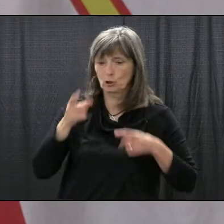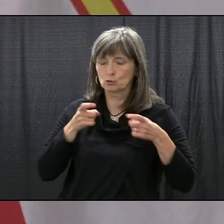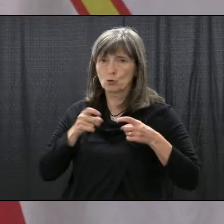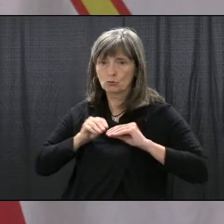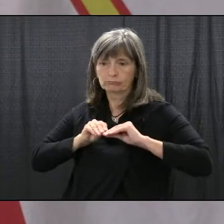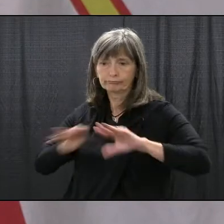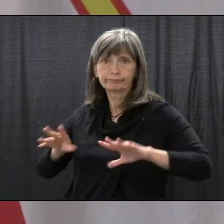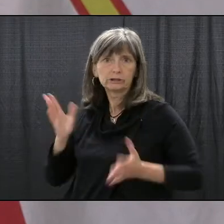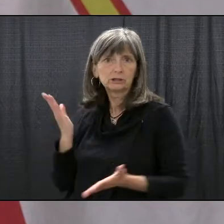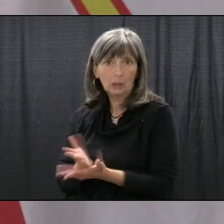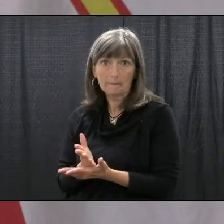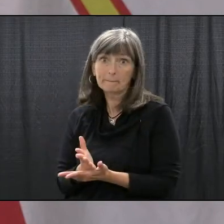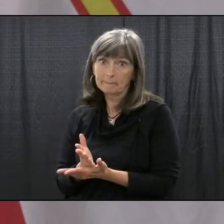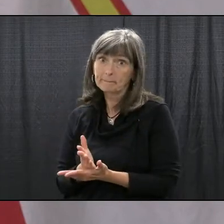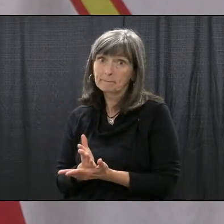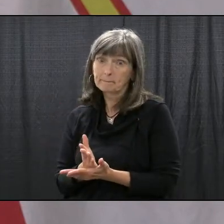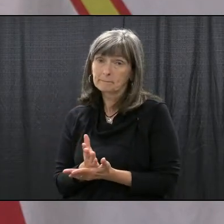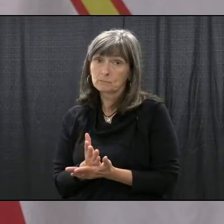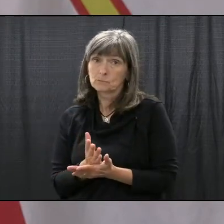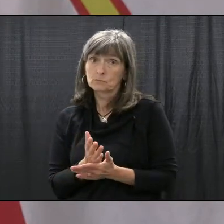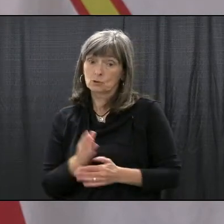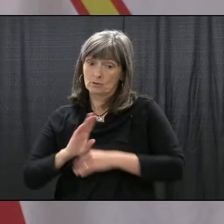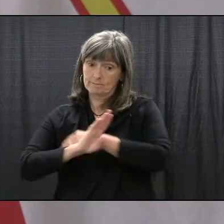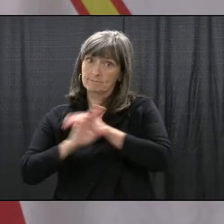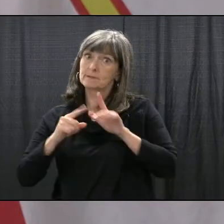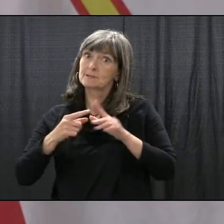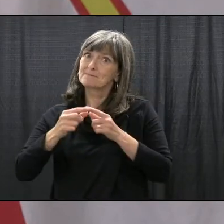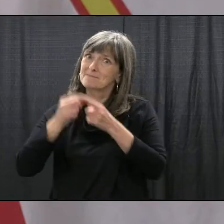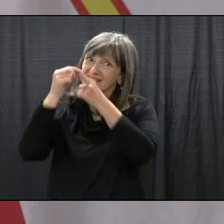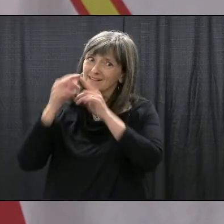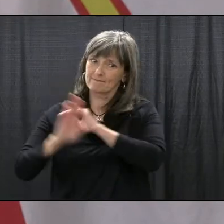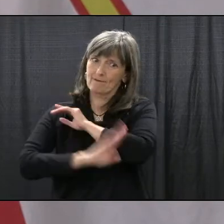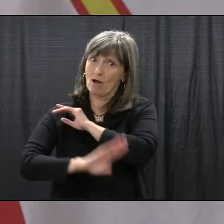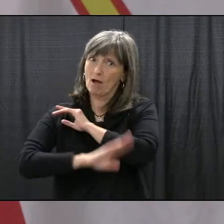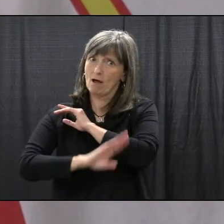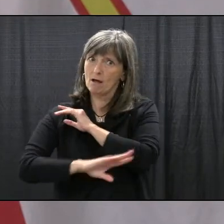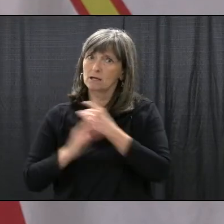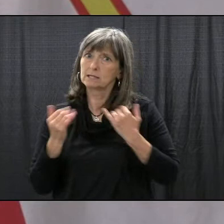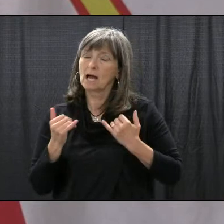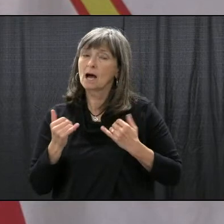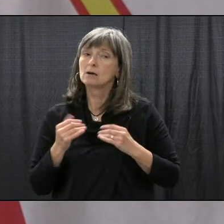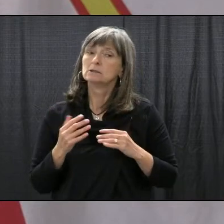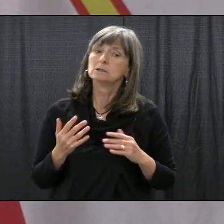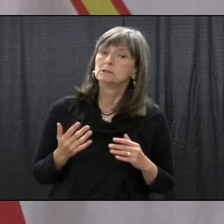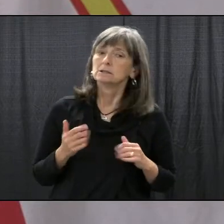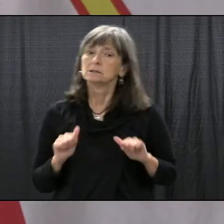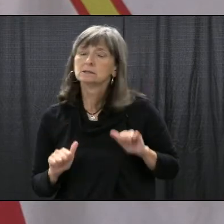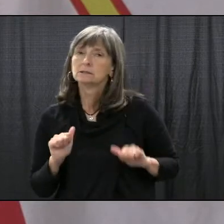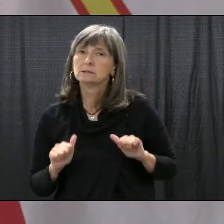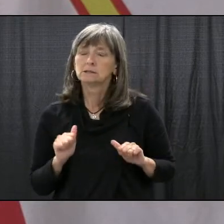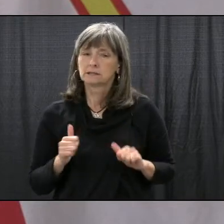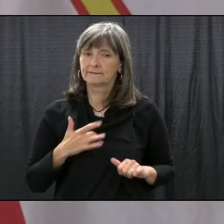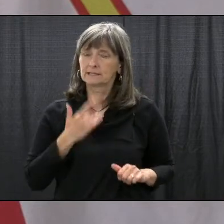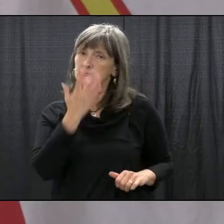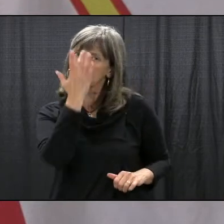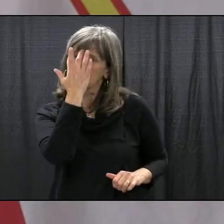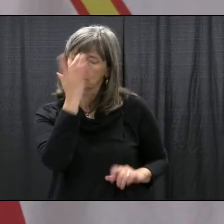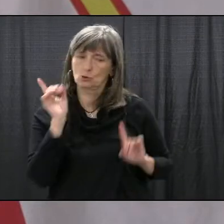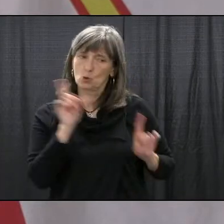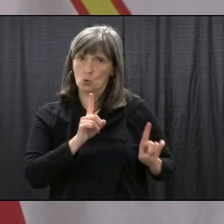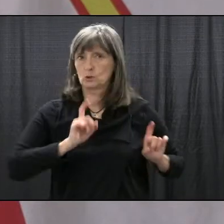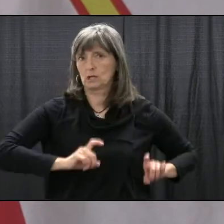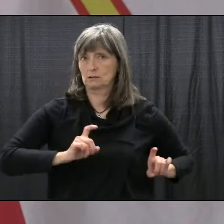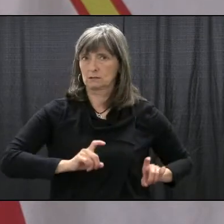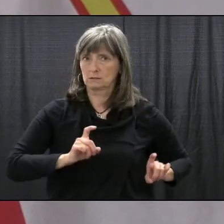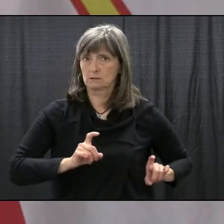spread of COVID as we move into the fall, and making sure that we have